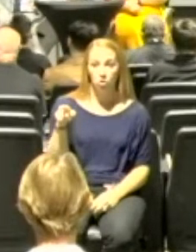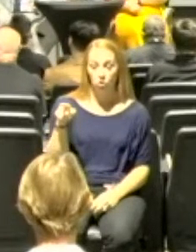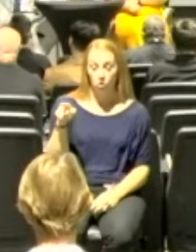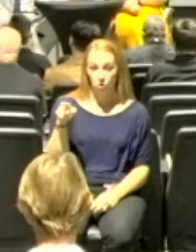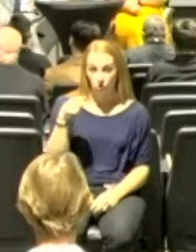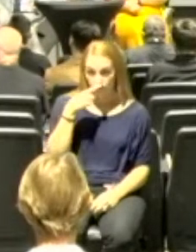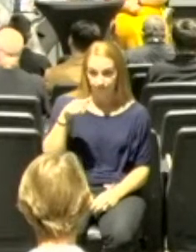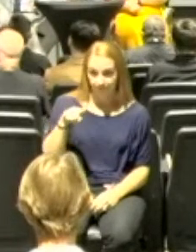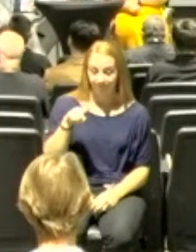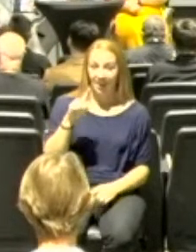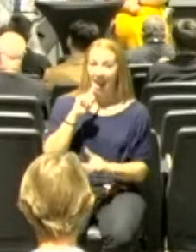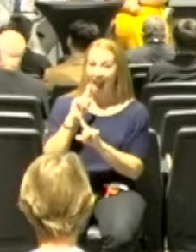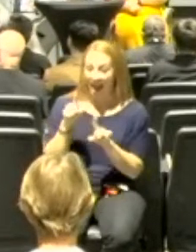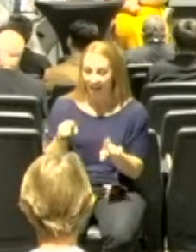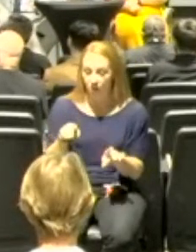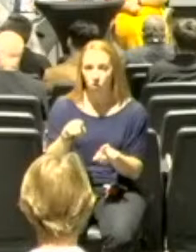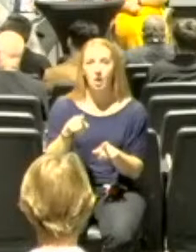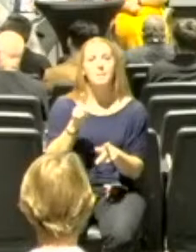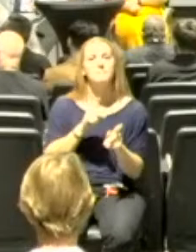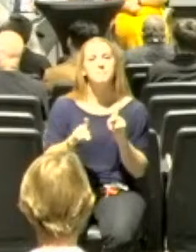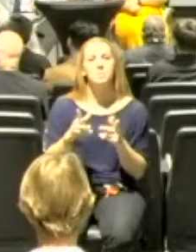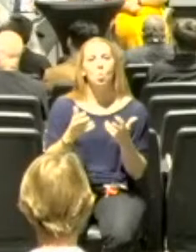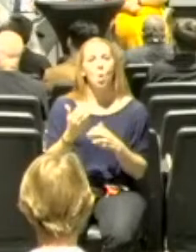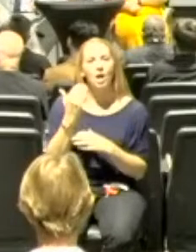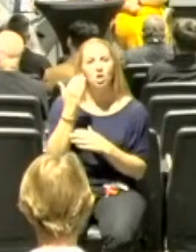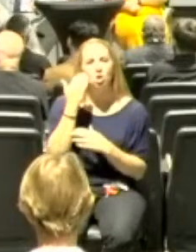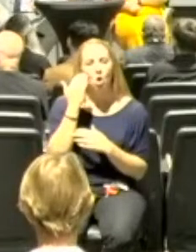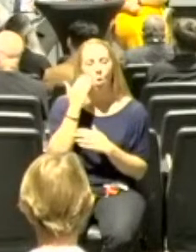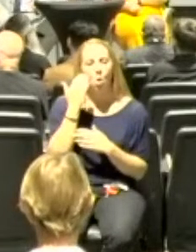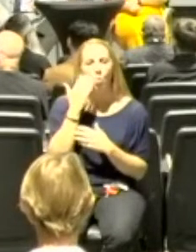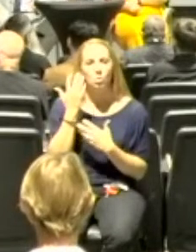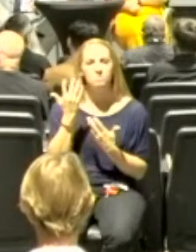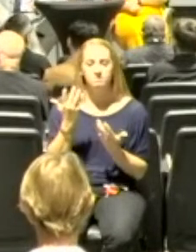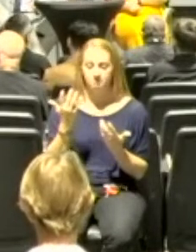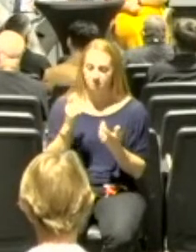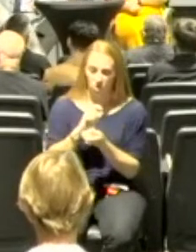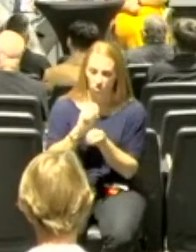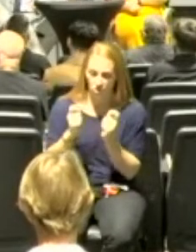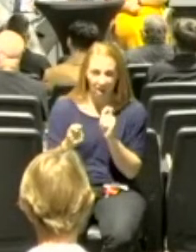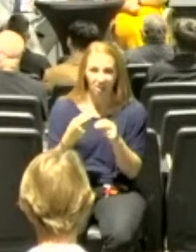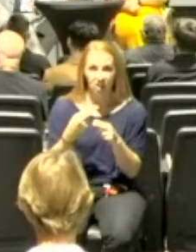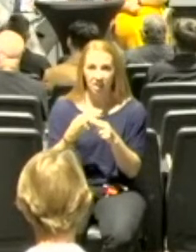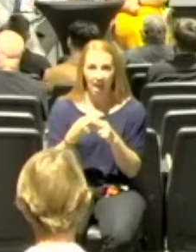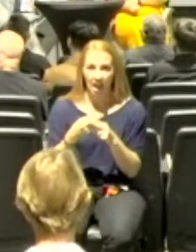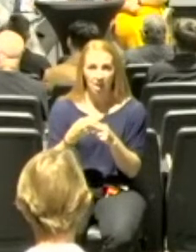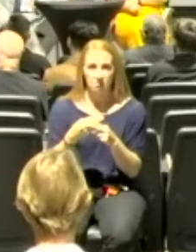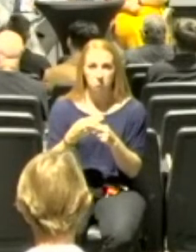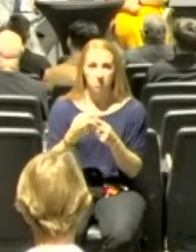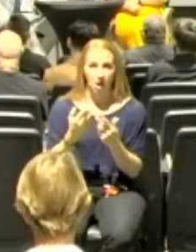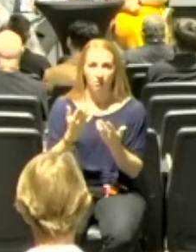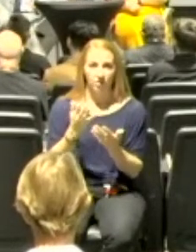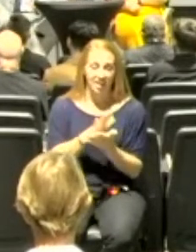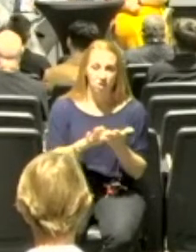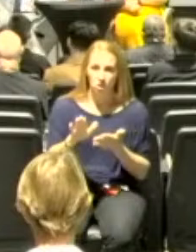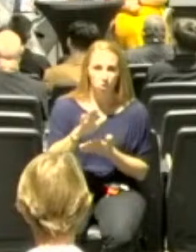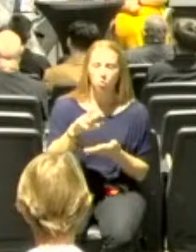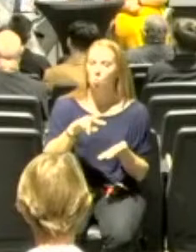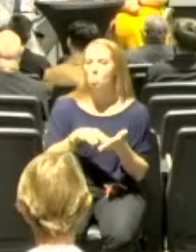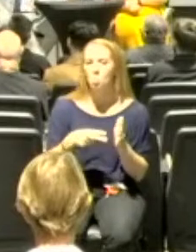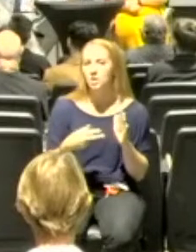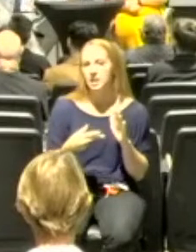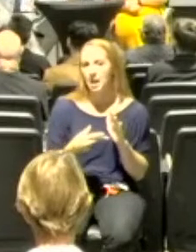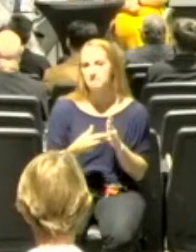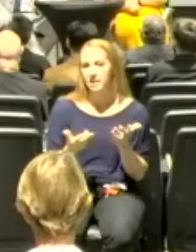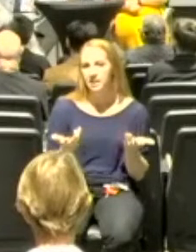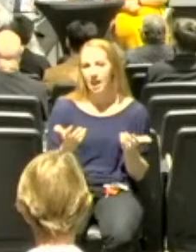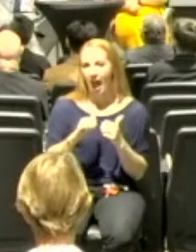answer specifically, folks want to know what this type of change to the institution would mean to them. So how can you